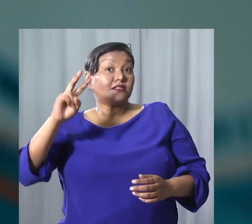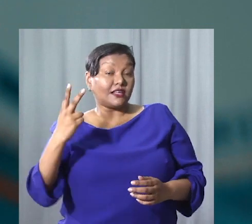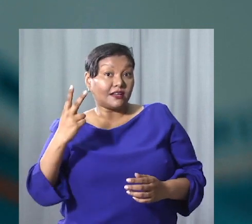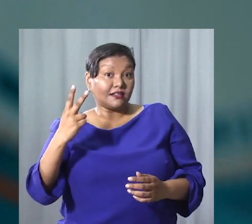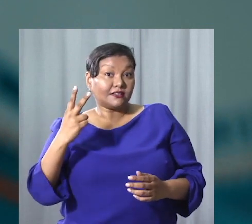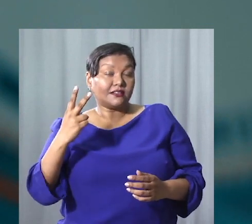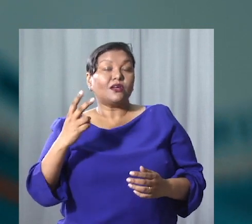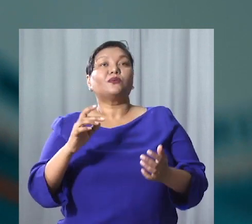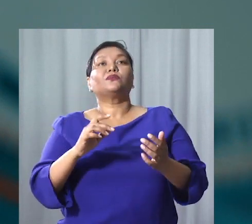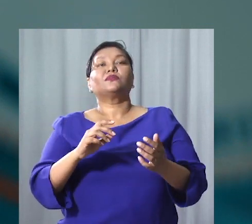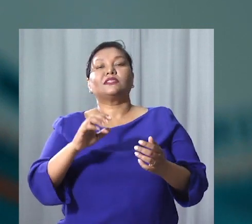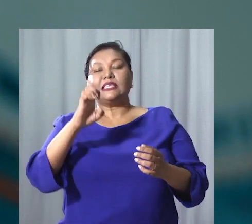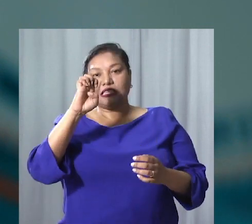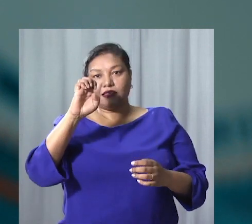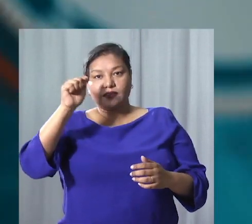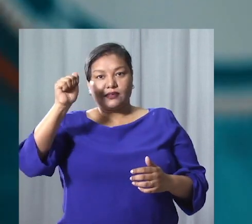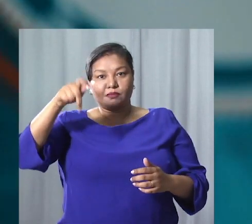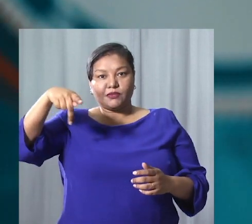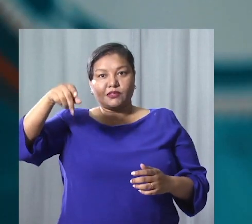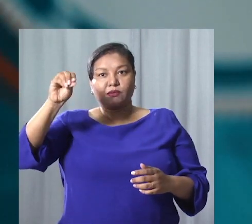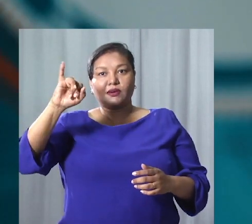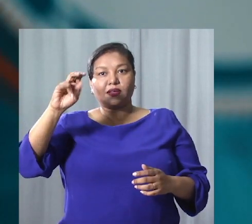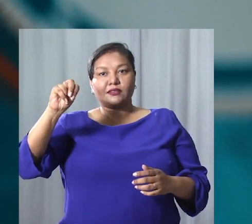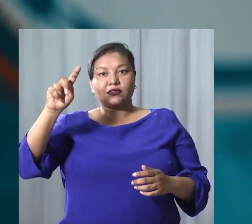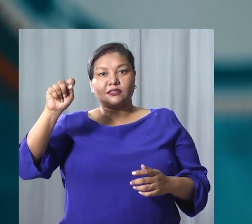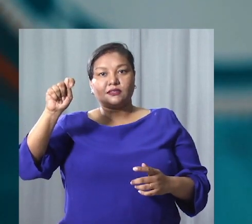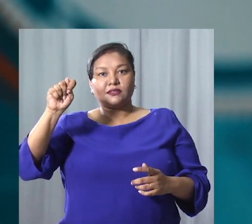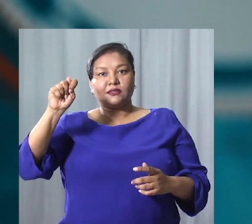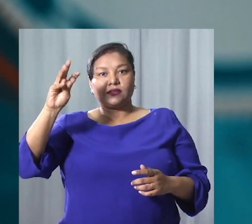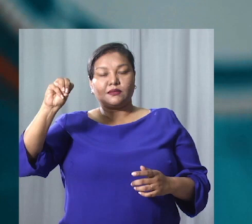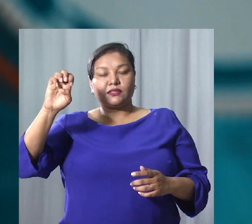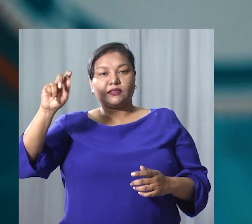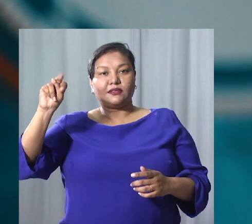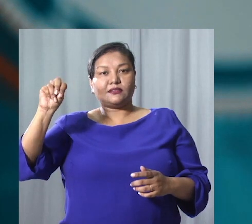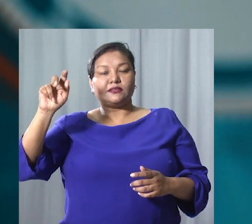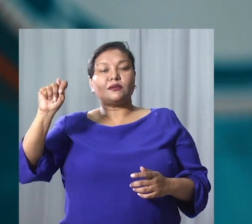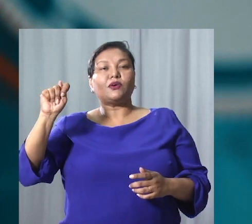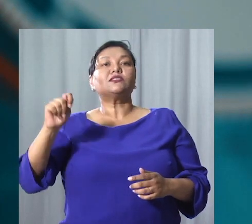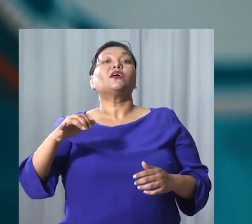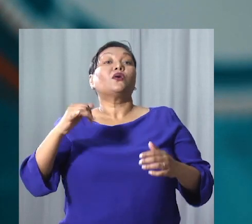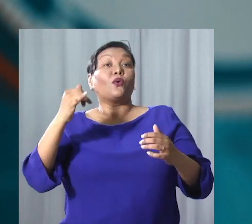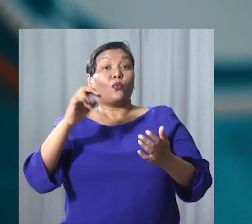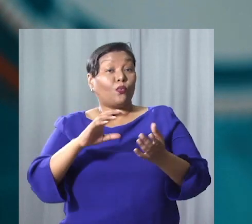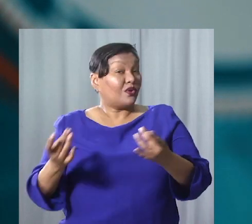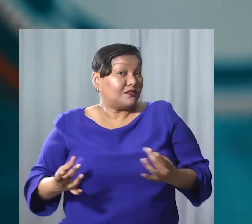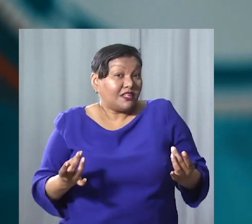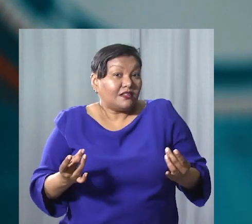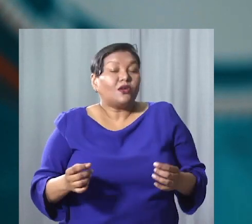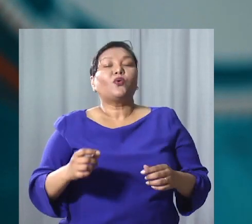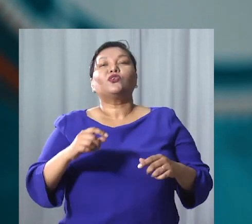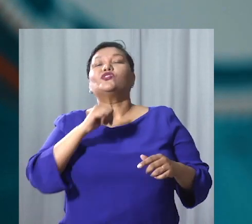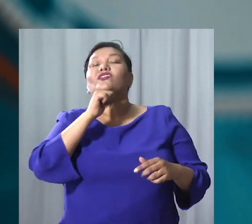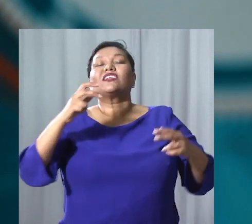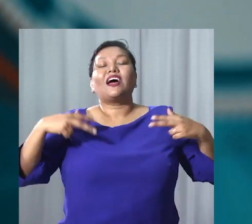of advantage through e-appointment. To avoid the discomfort of standing in lines at government offices,